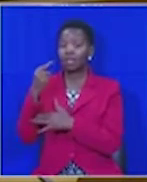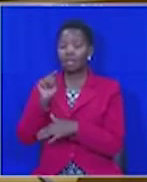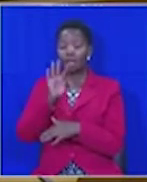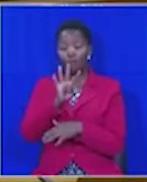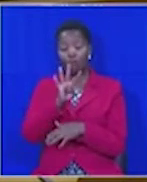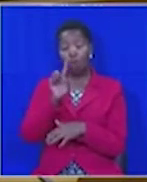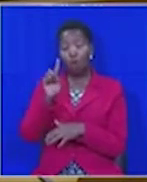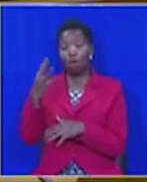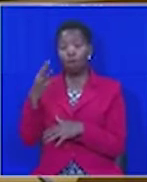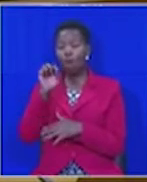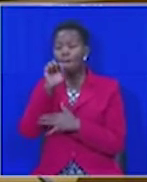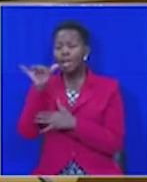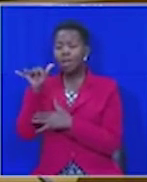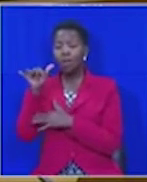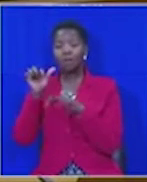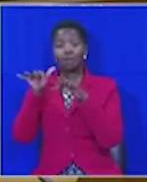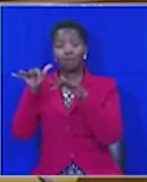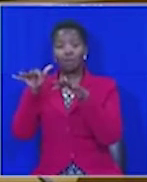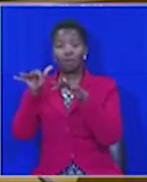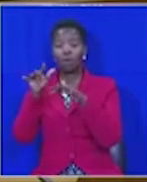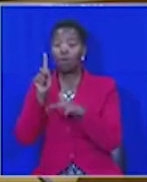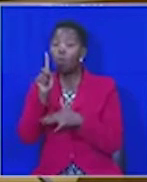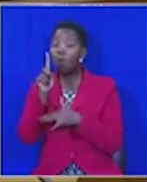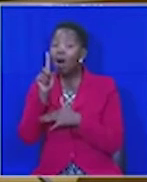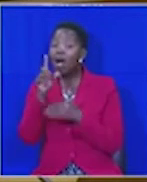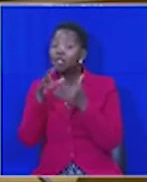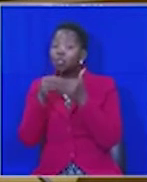million Africans live on less than